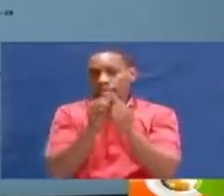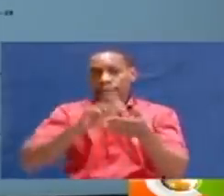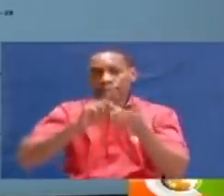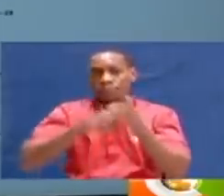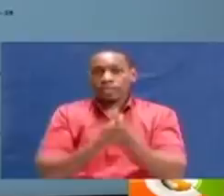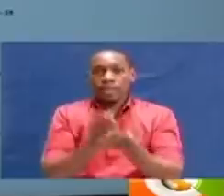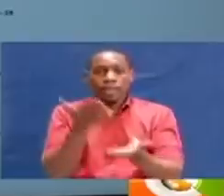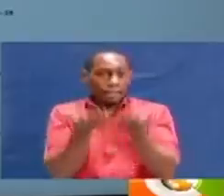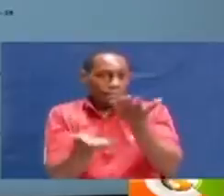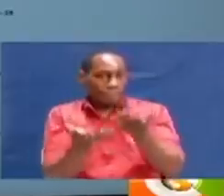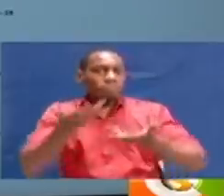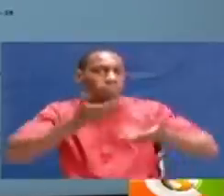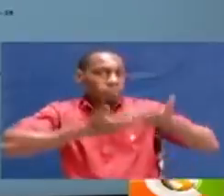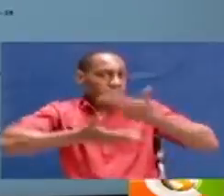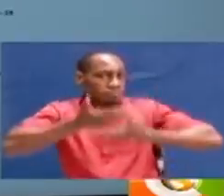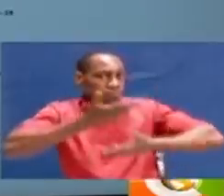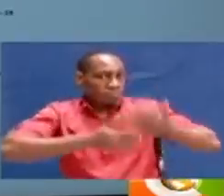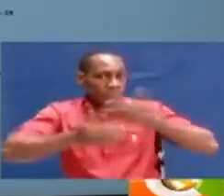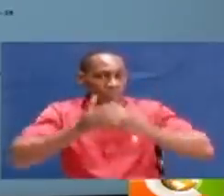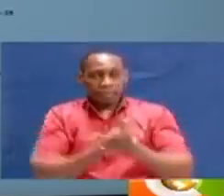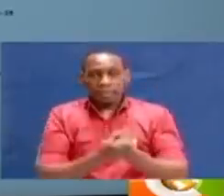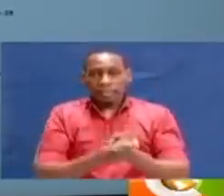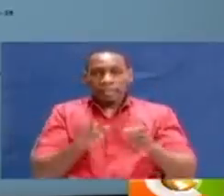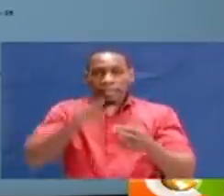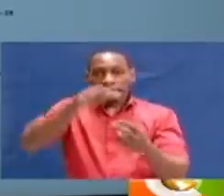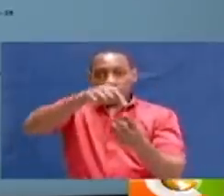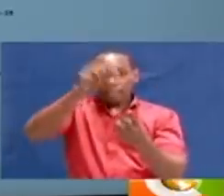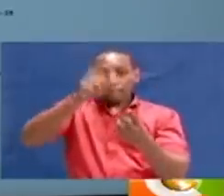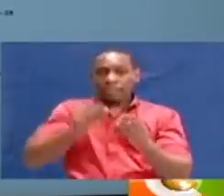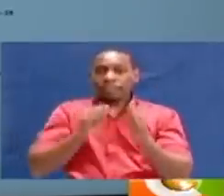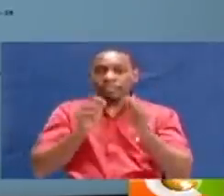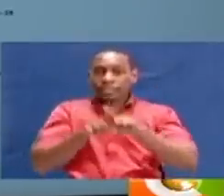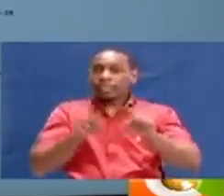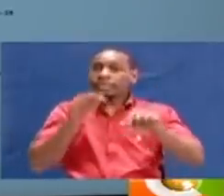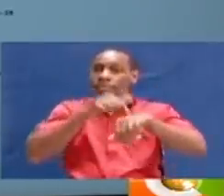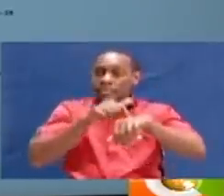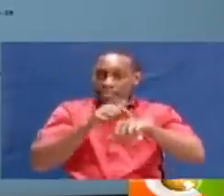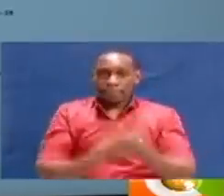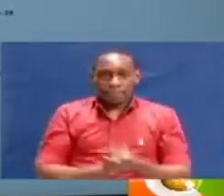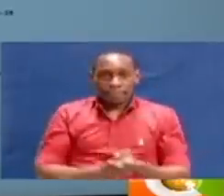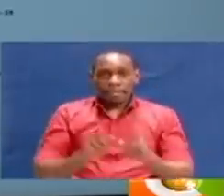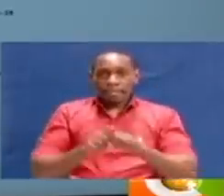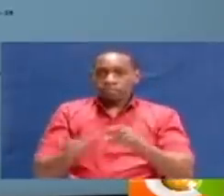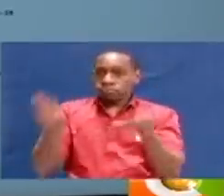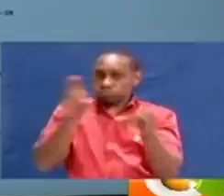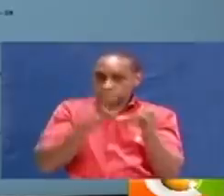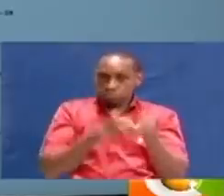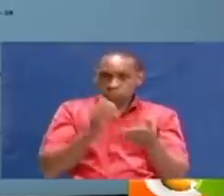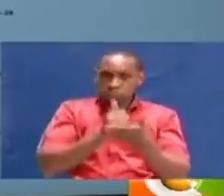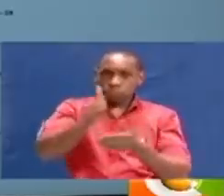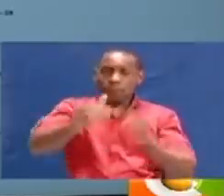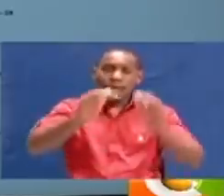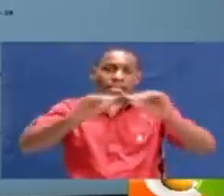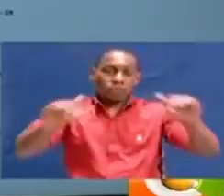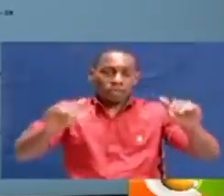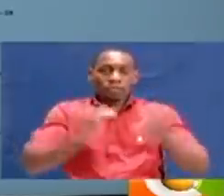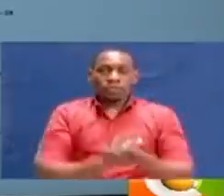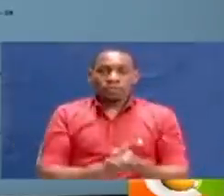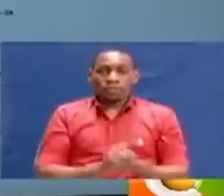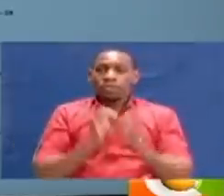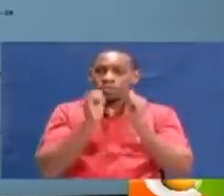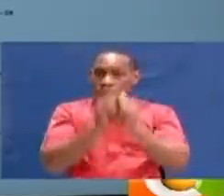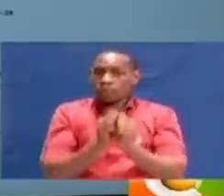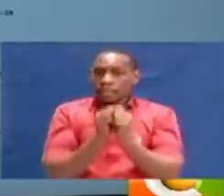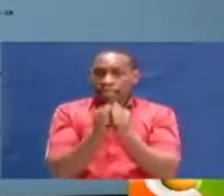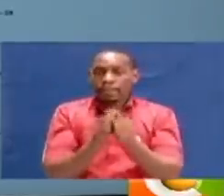been somewhere together. They were collected together, and they were put in isolation, in quarantine together,